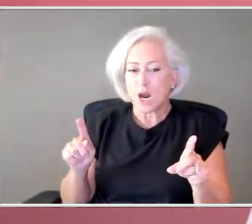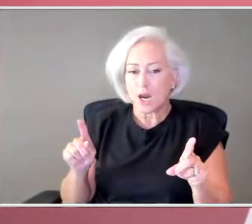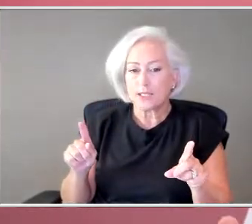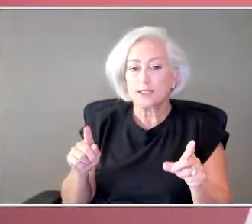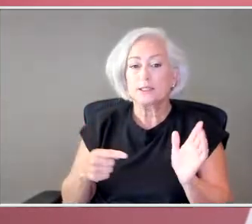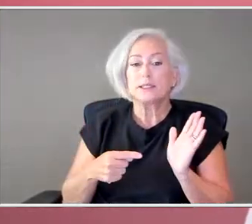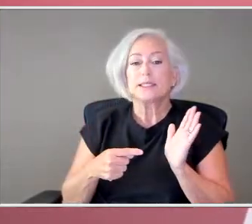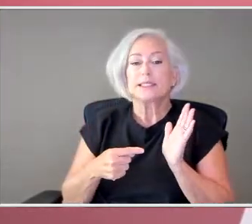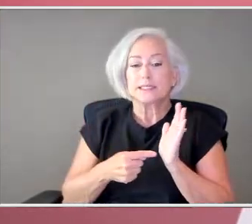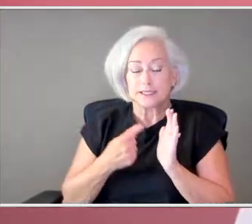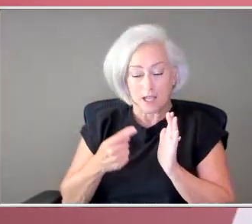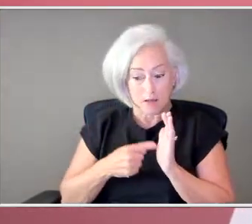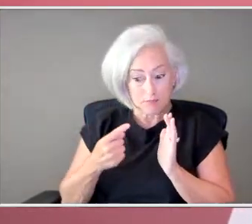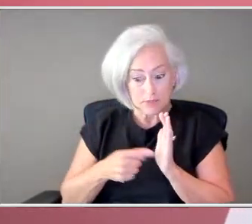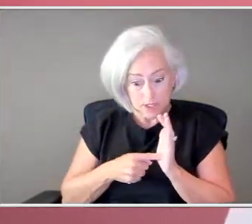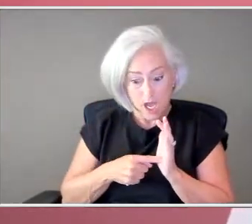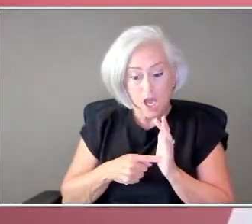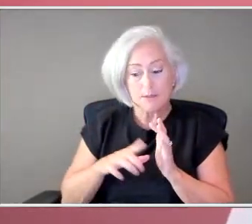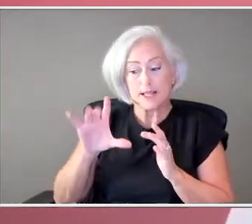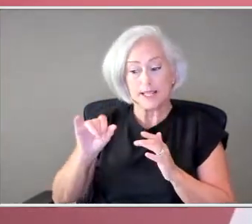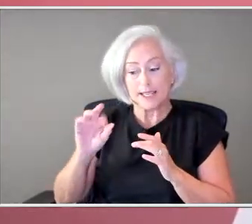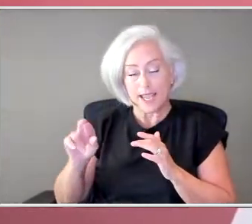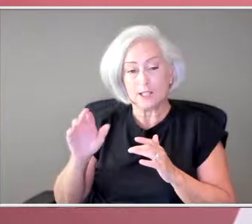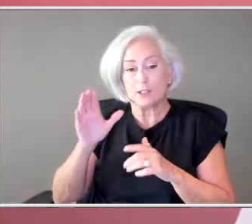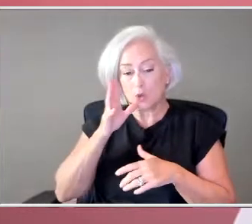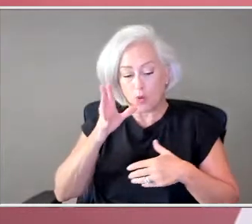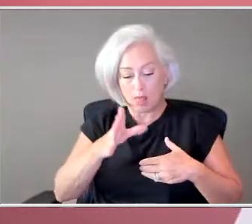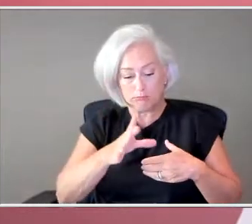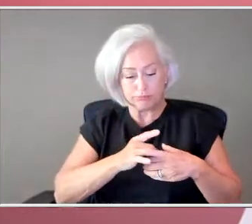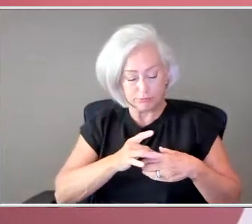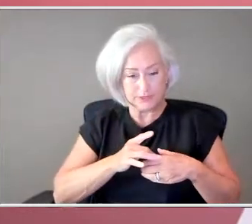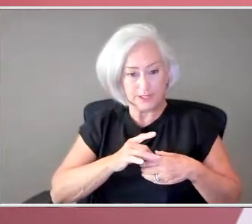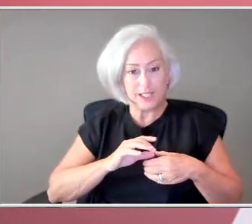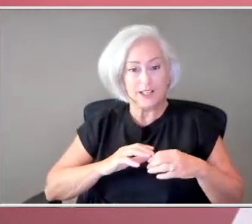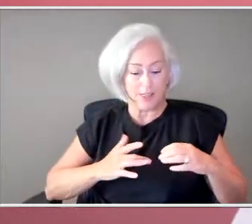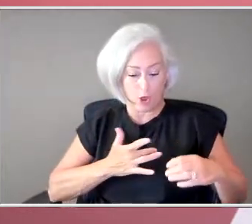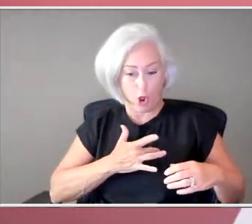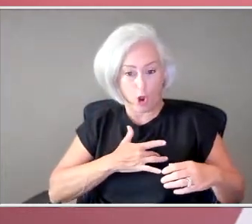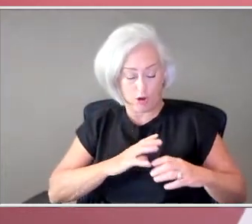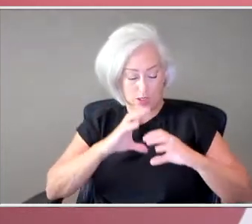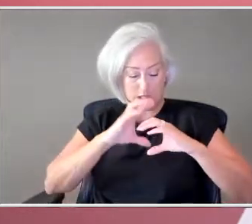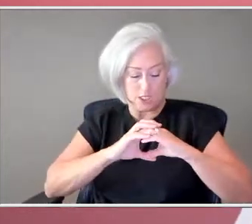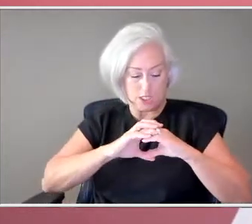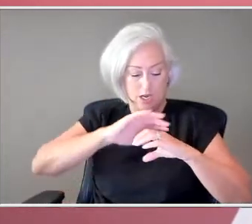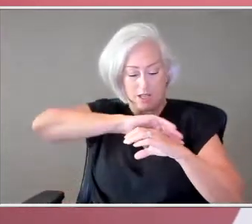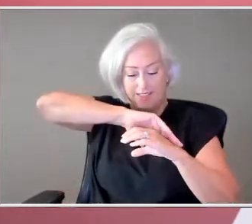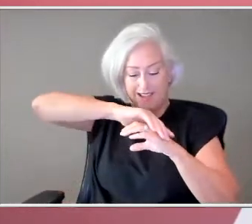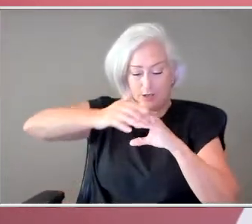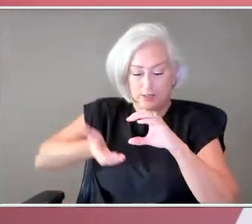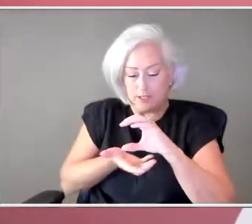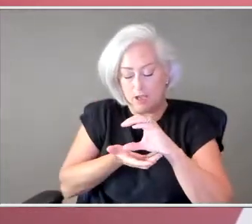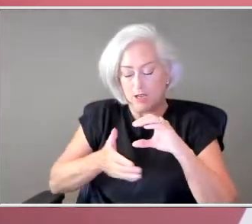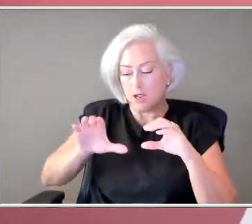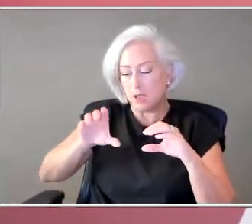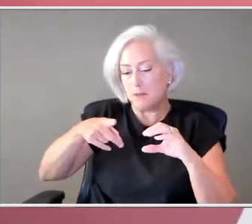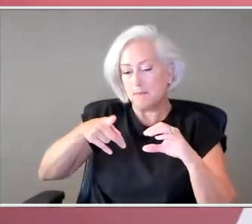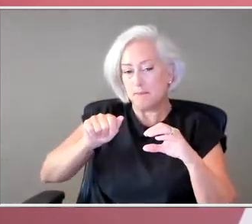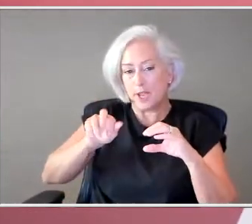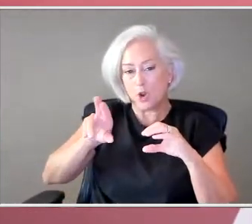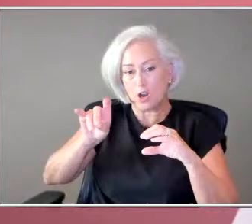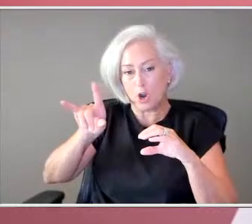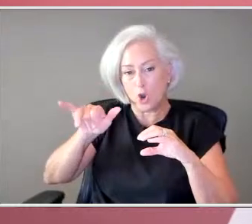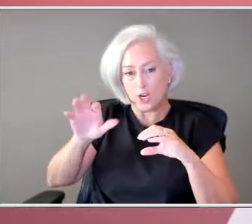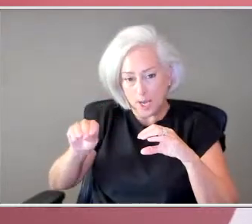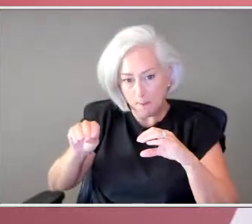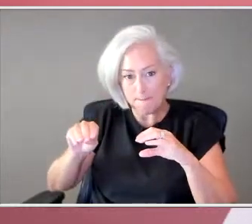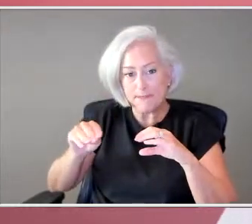outside lining of the heart. But it's very unusual. The characteristics of the cells that make them cancer don't have characteristics in